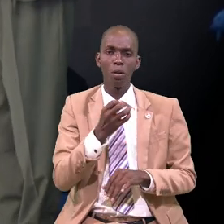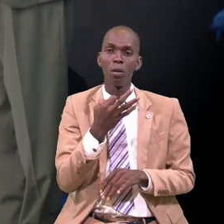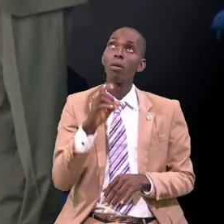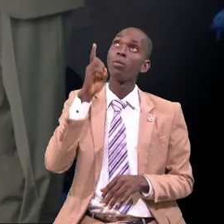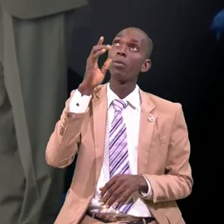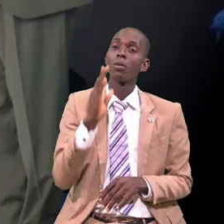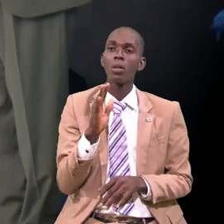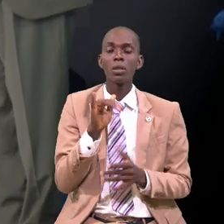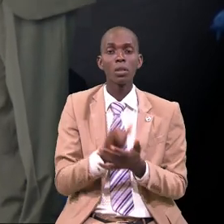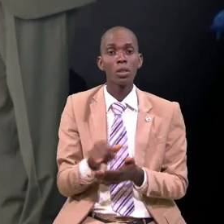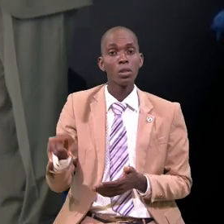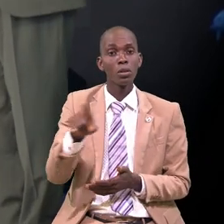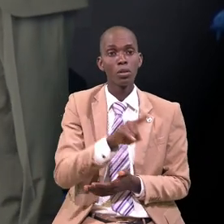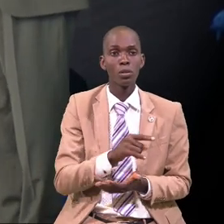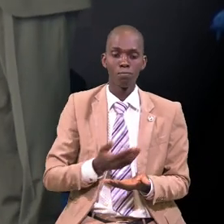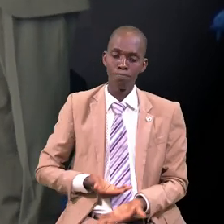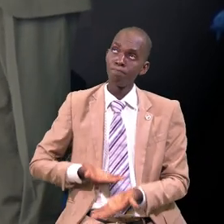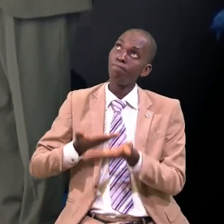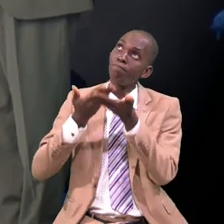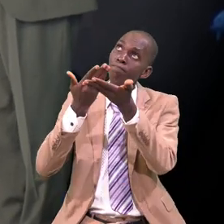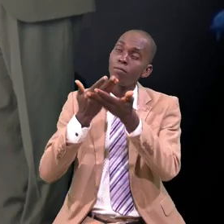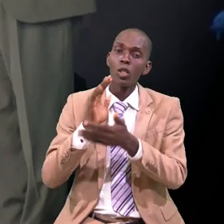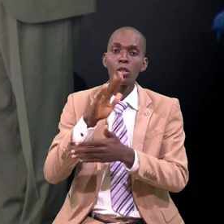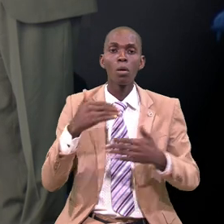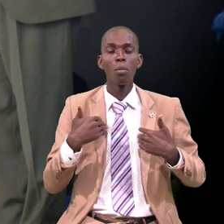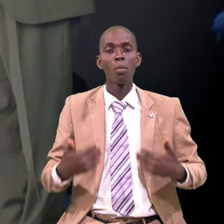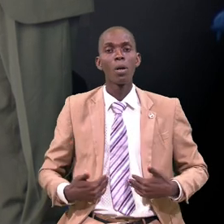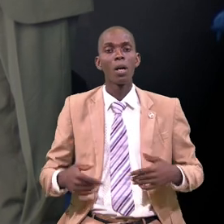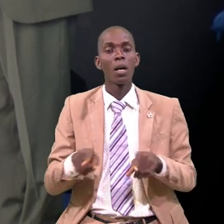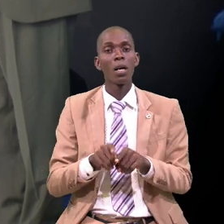that you present your bodies a living sacrifice,